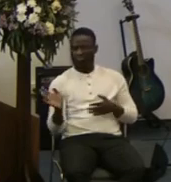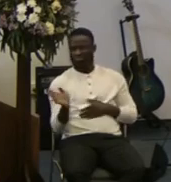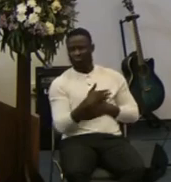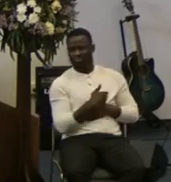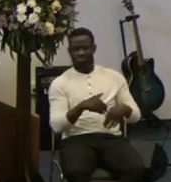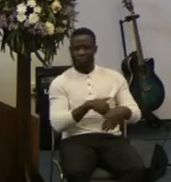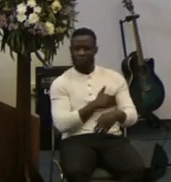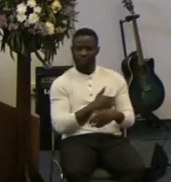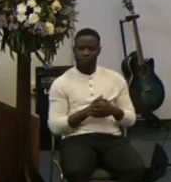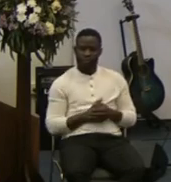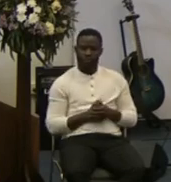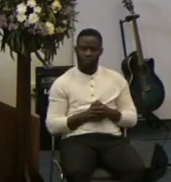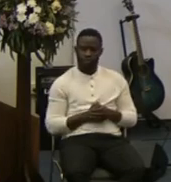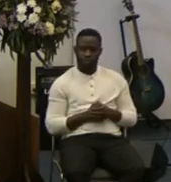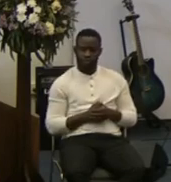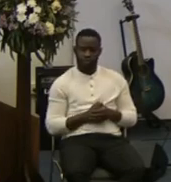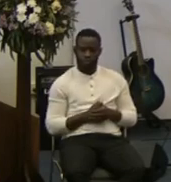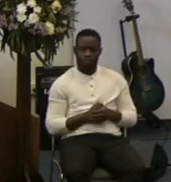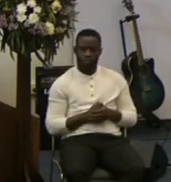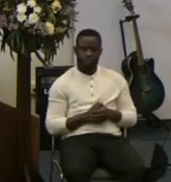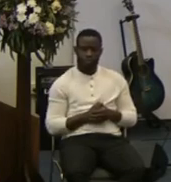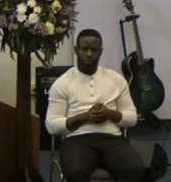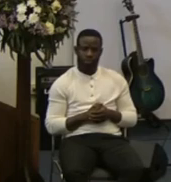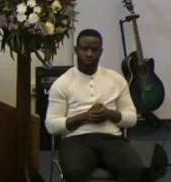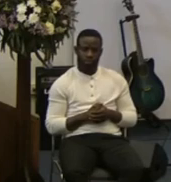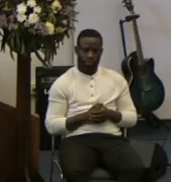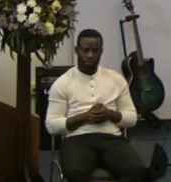rubbish. It's a load of rubbish.